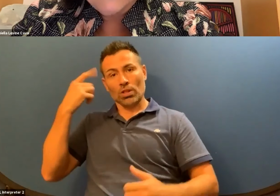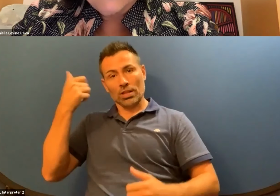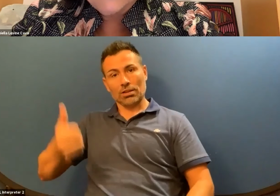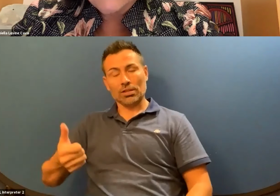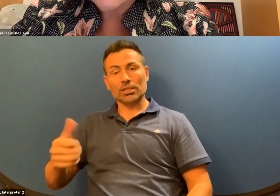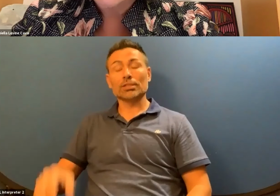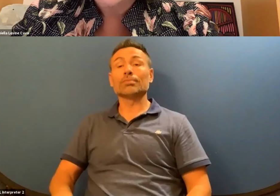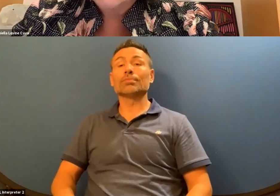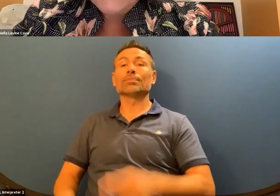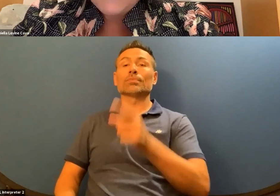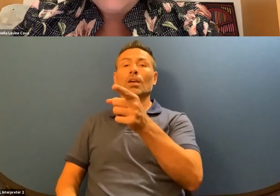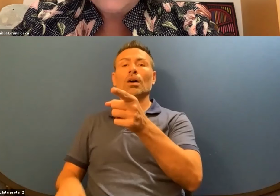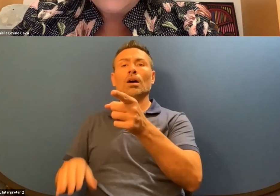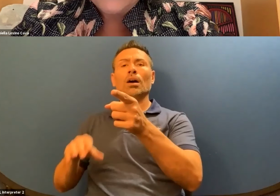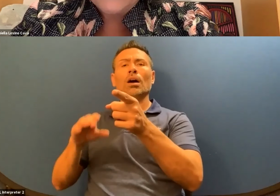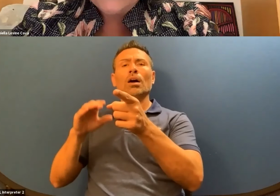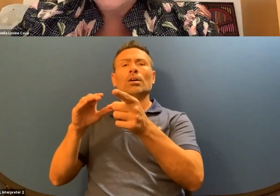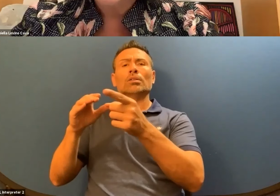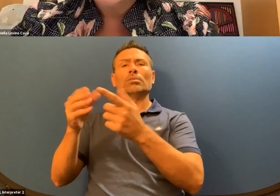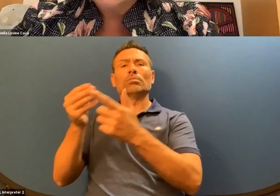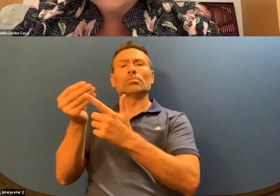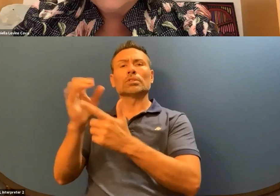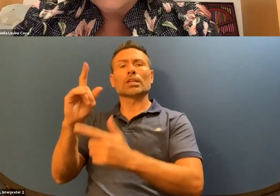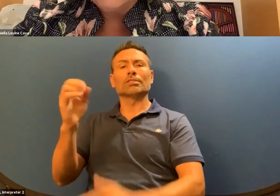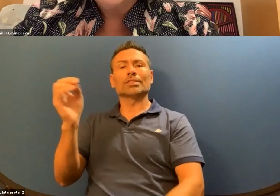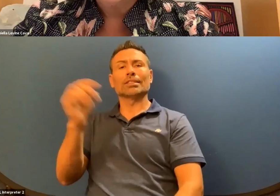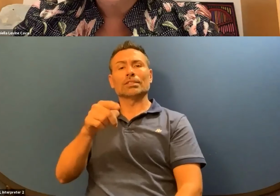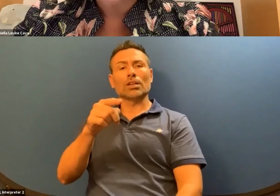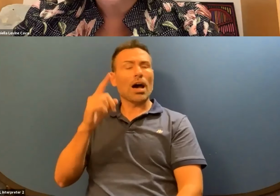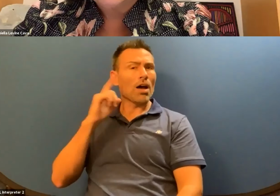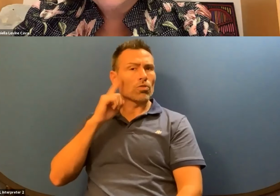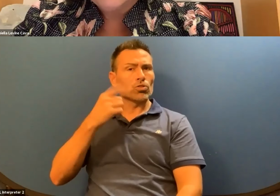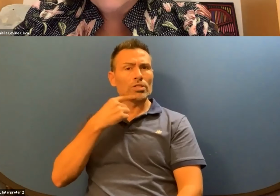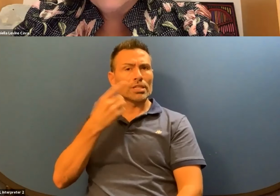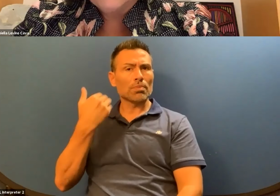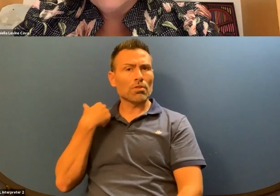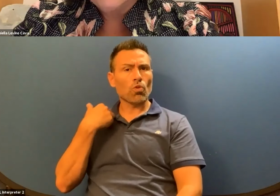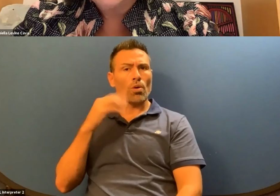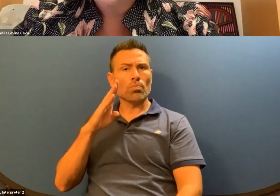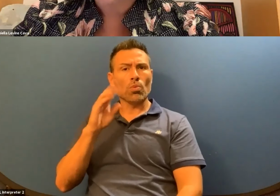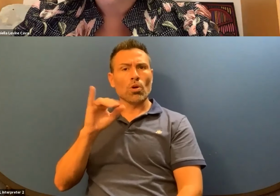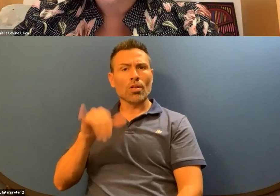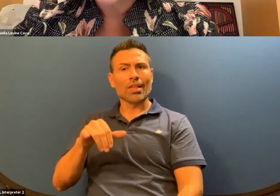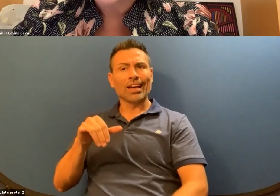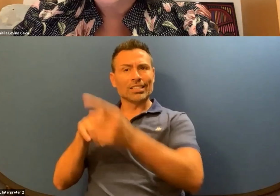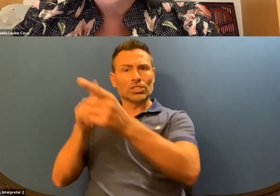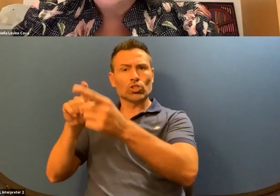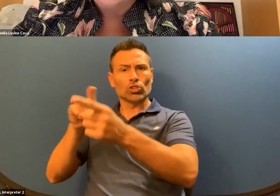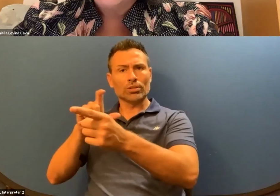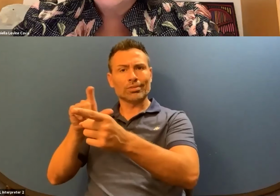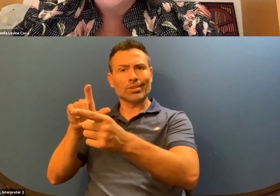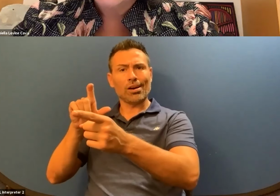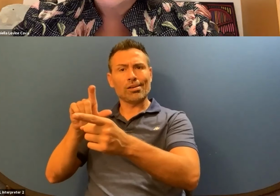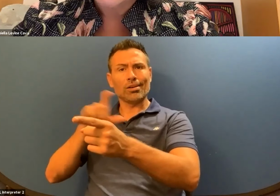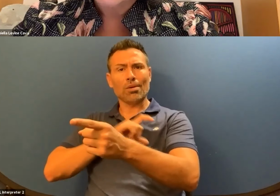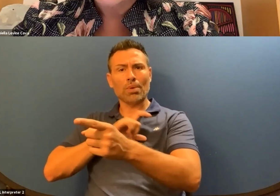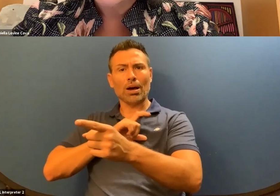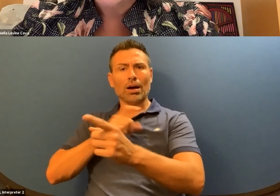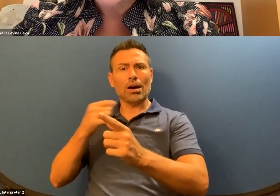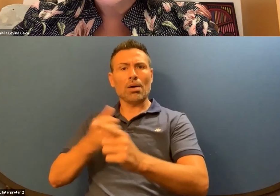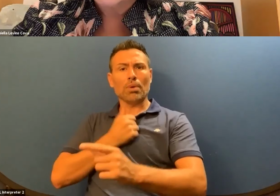you think that Commissioner Cava should apologize to the police department or to police officers in Miami-Dade County for marching